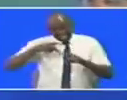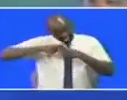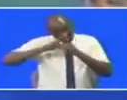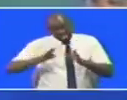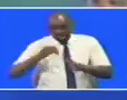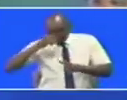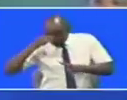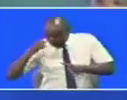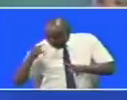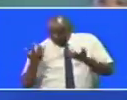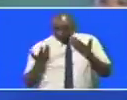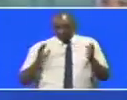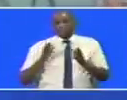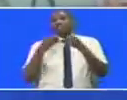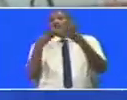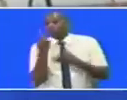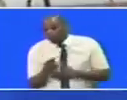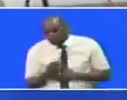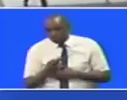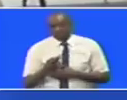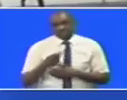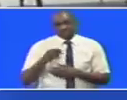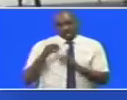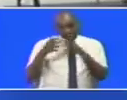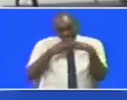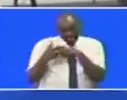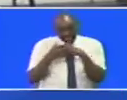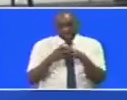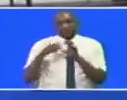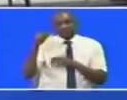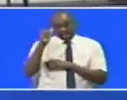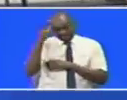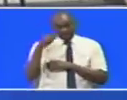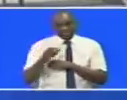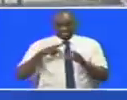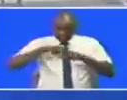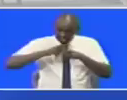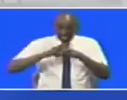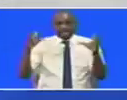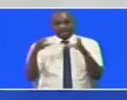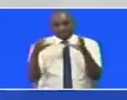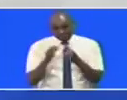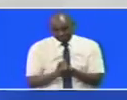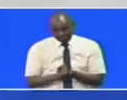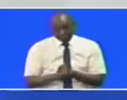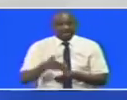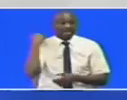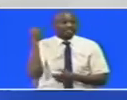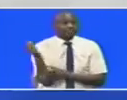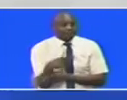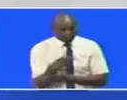engineering design has been awarded to Houston, US-based Gulf Interstate Engineering Company last